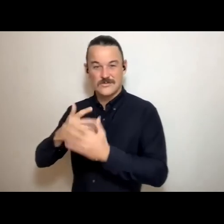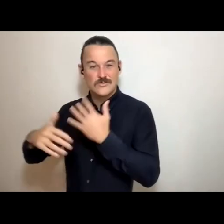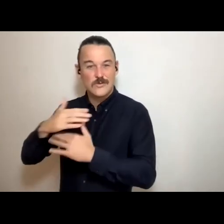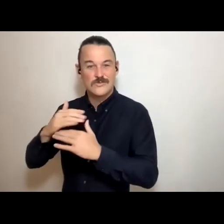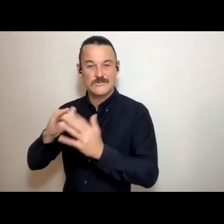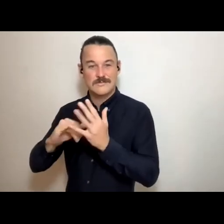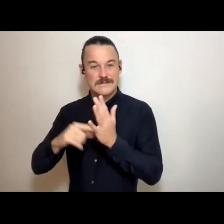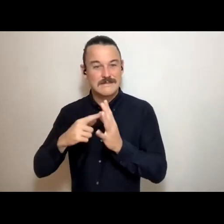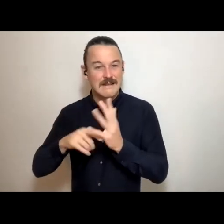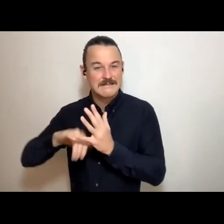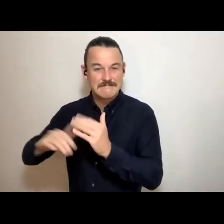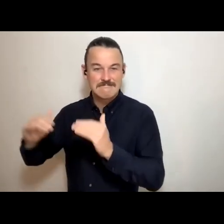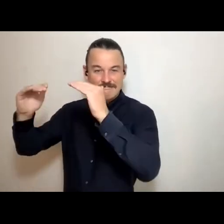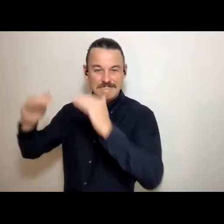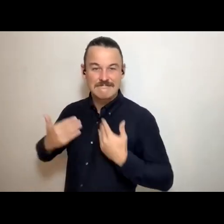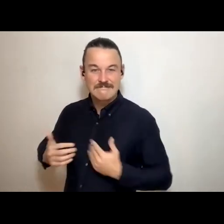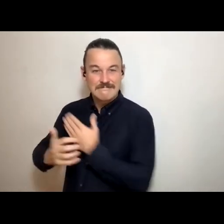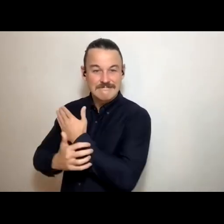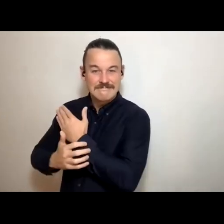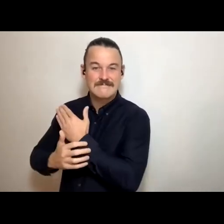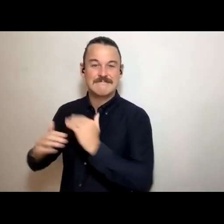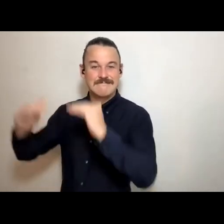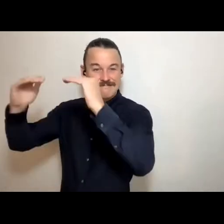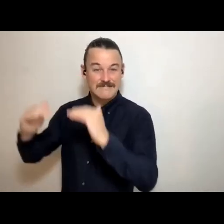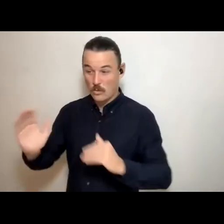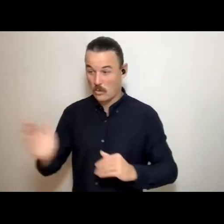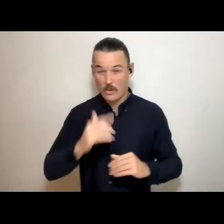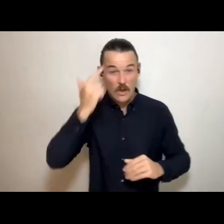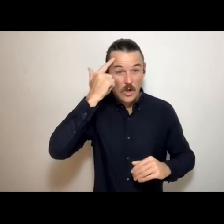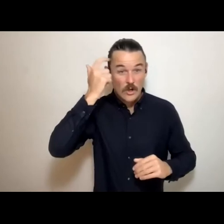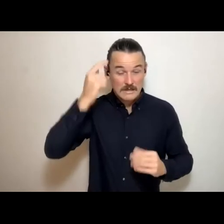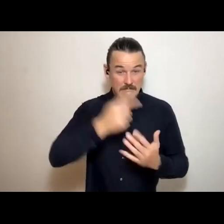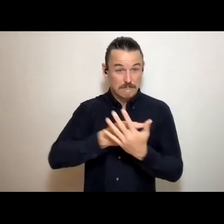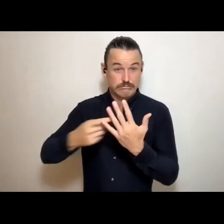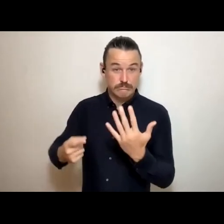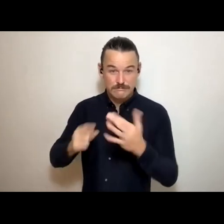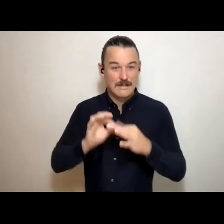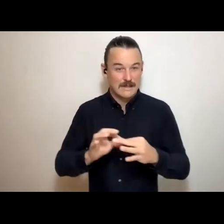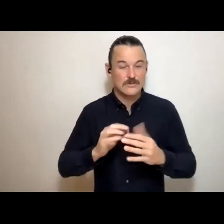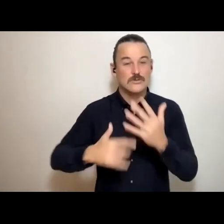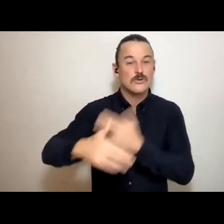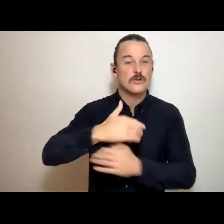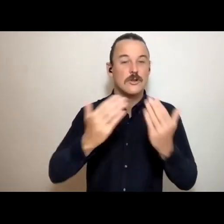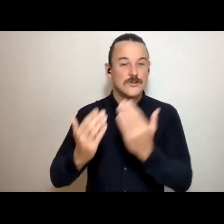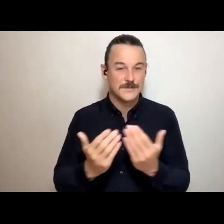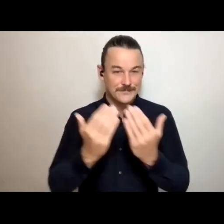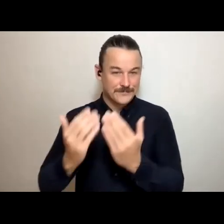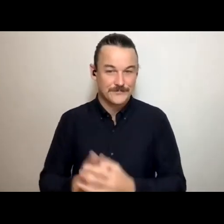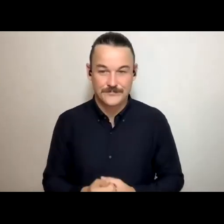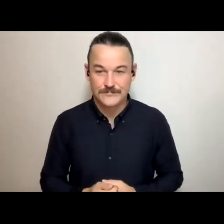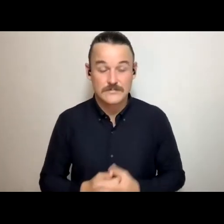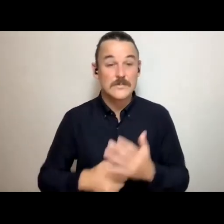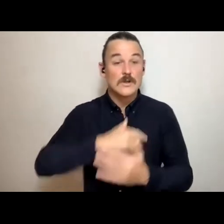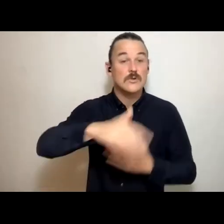concepts associated with sociology and sociological thinking. In simple terms, sociology